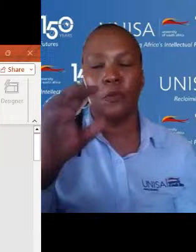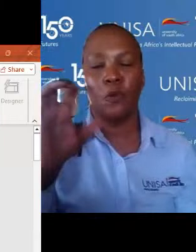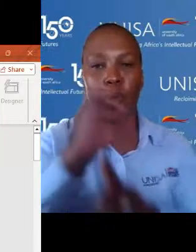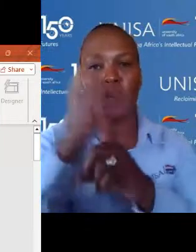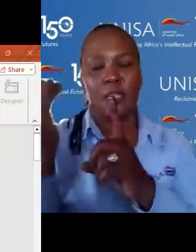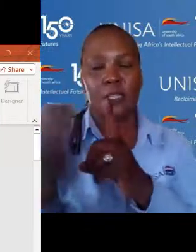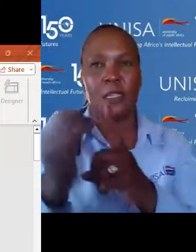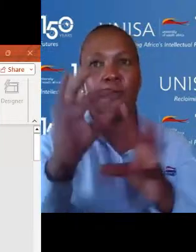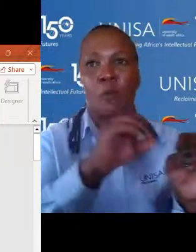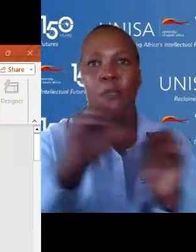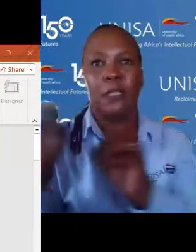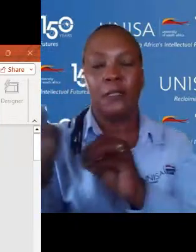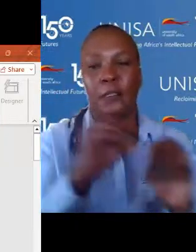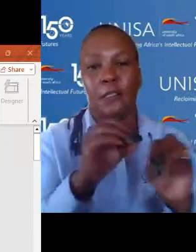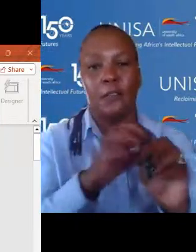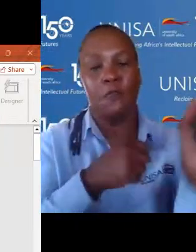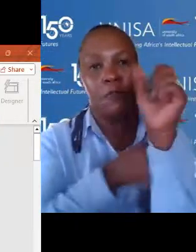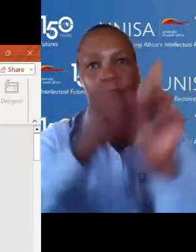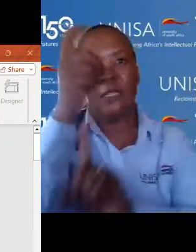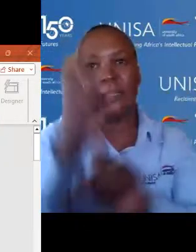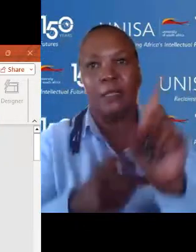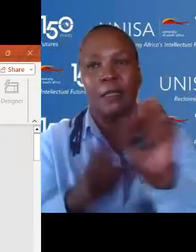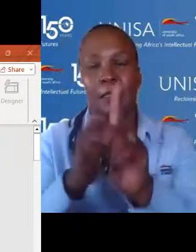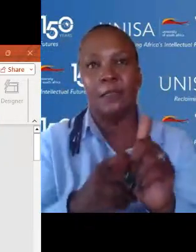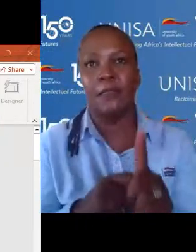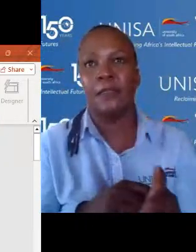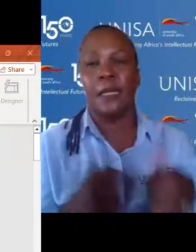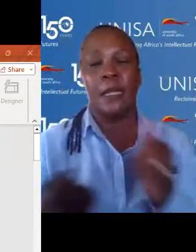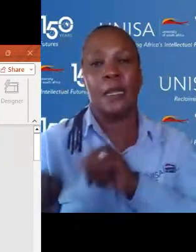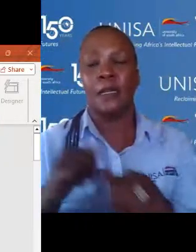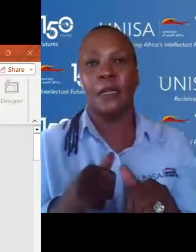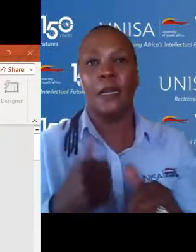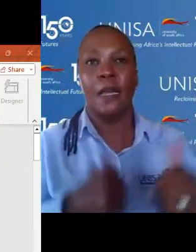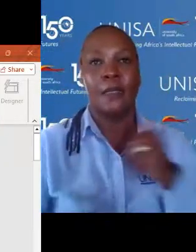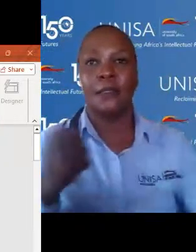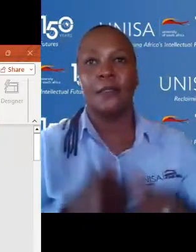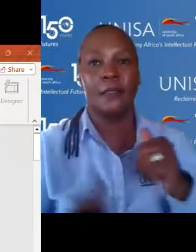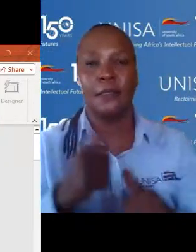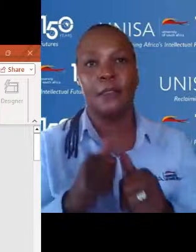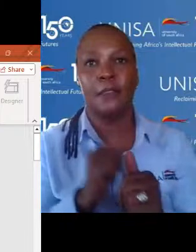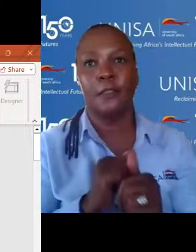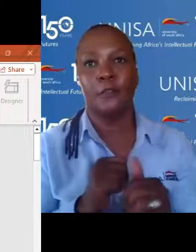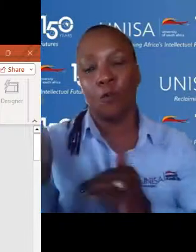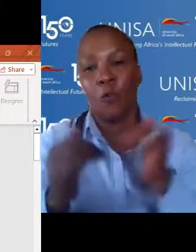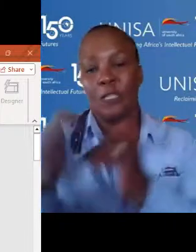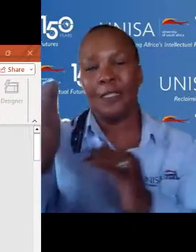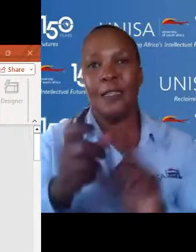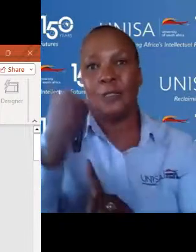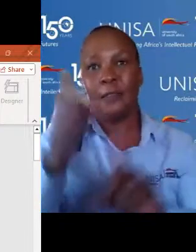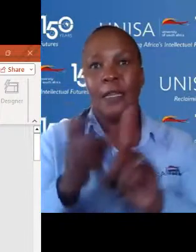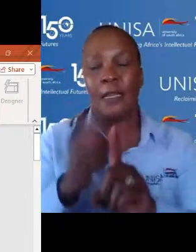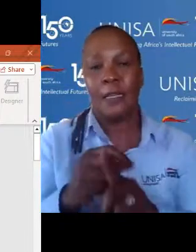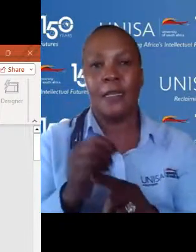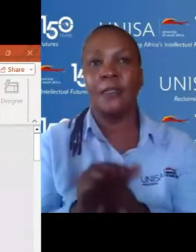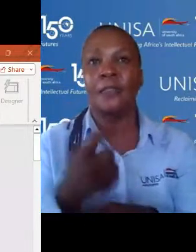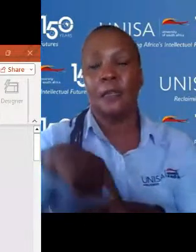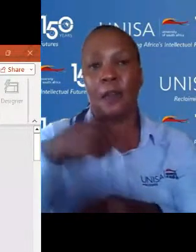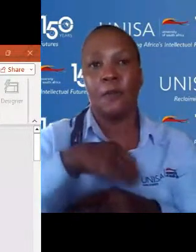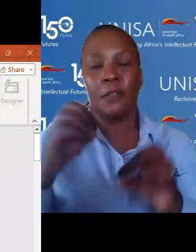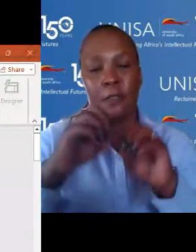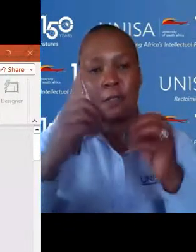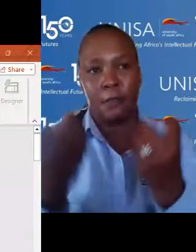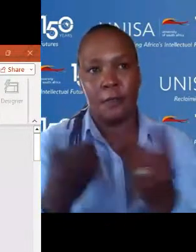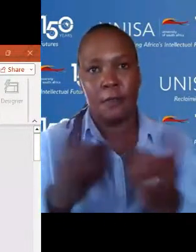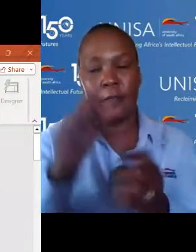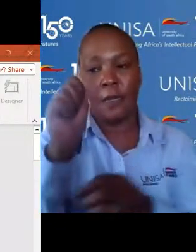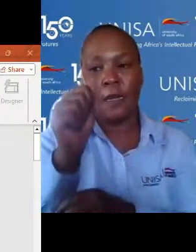I'm Acting Training and Advocacy Coordinator at ArcSuite. I will run through